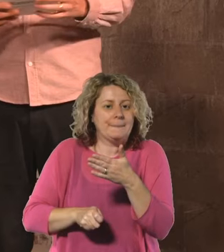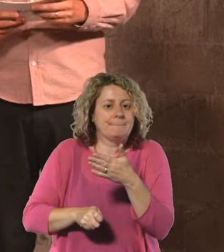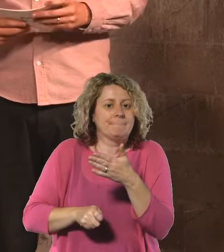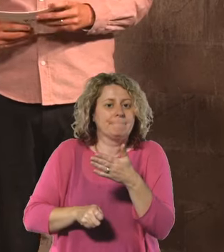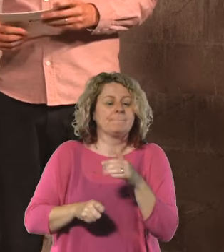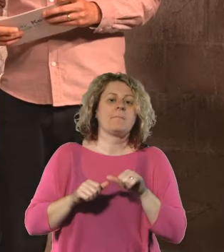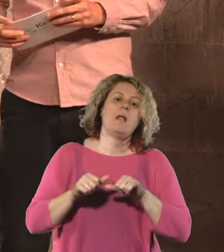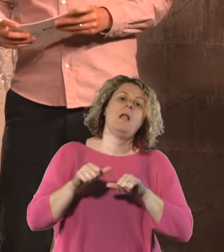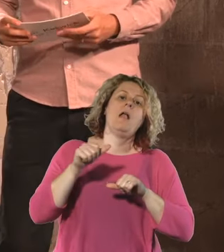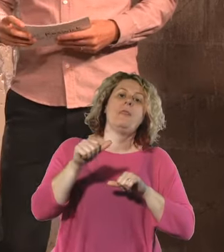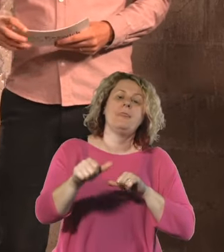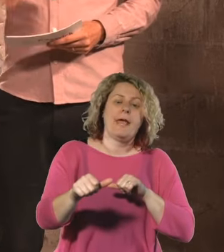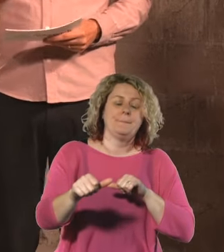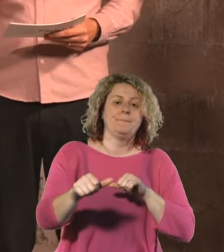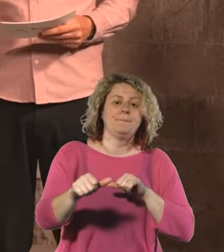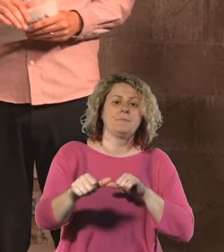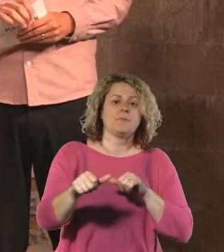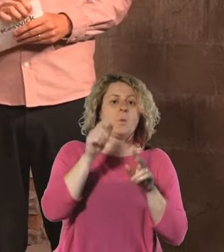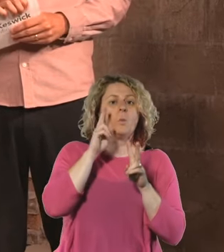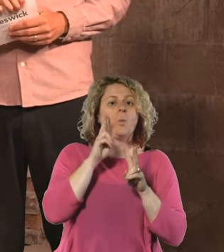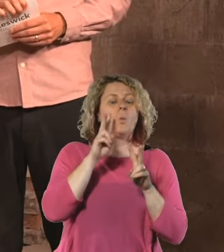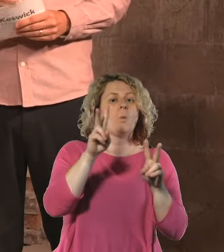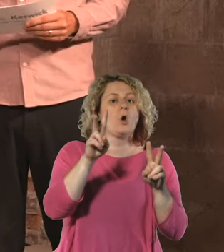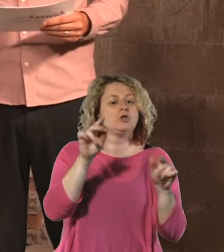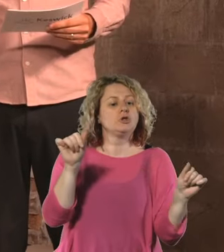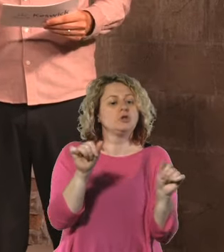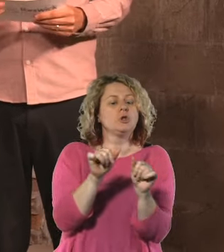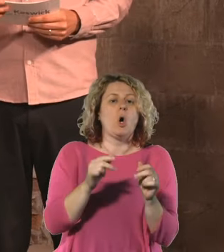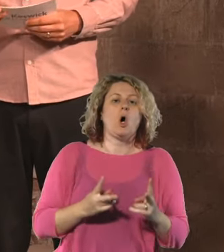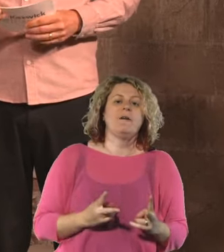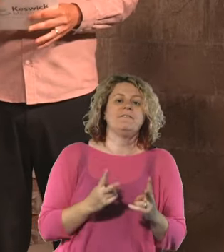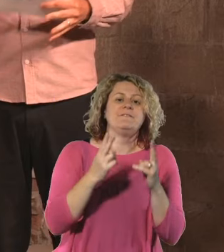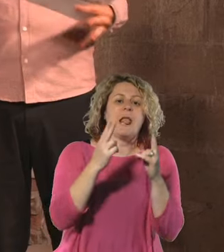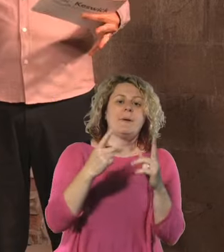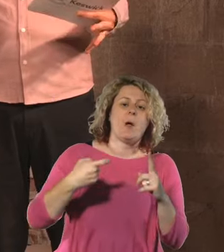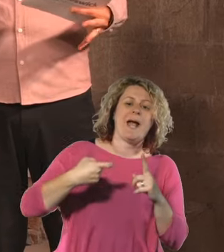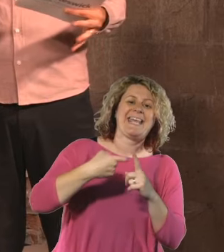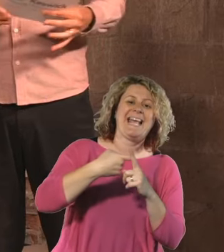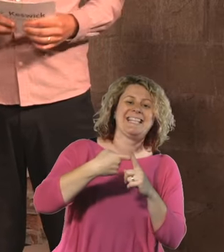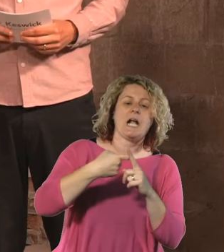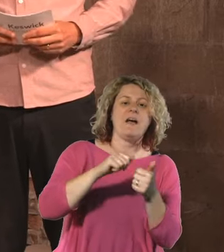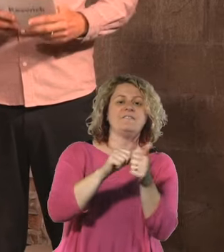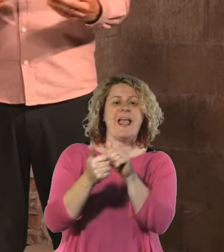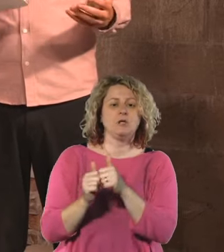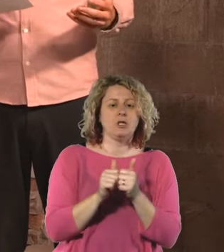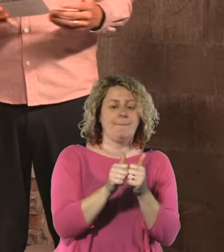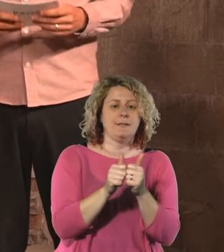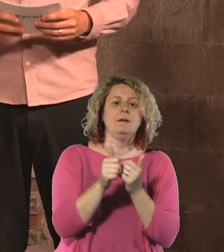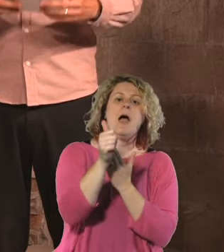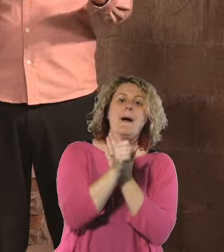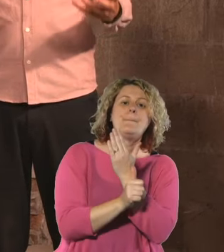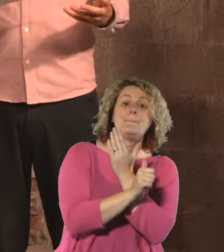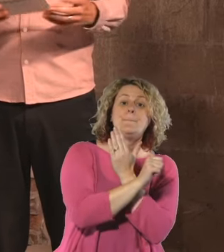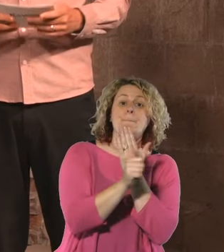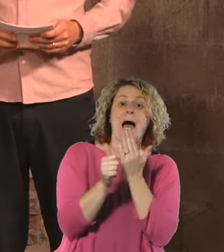book recommendations for this evening, we're going to watch a short film about the Keswick Fellowship. These are Bible events